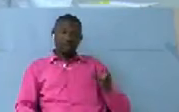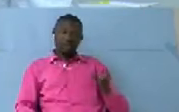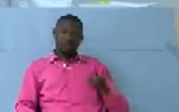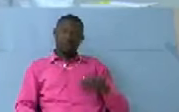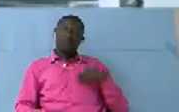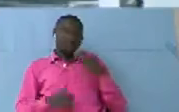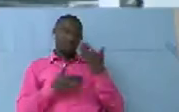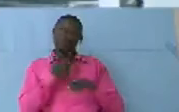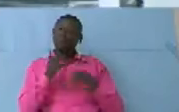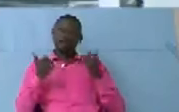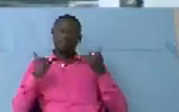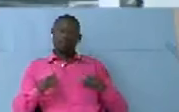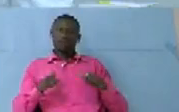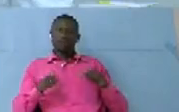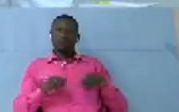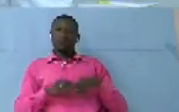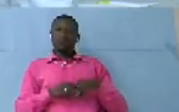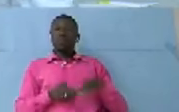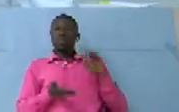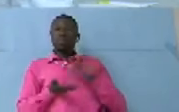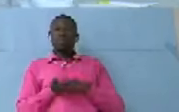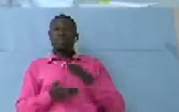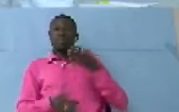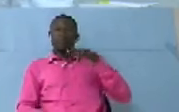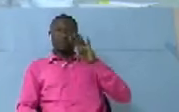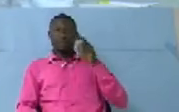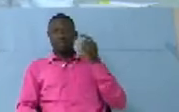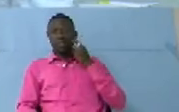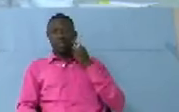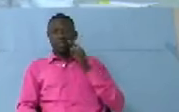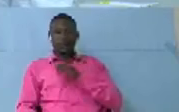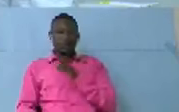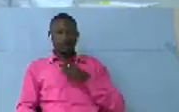That never happened. So on the 14th day, they brought in the